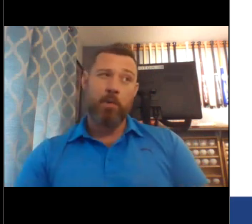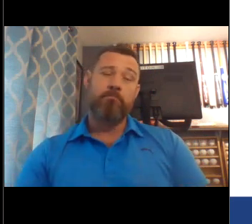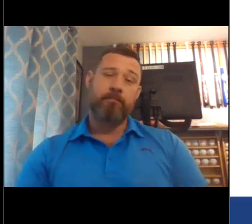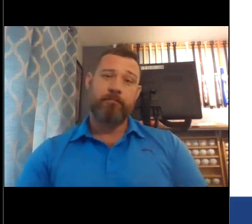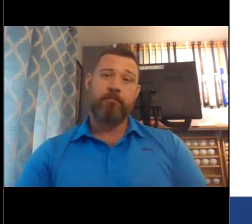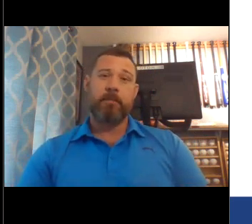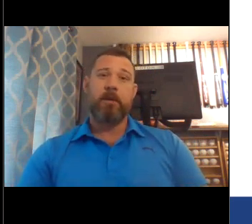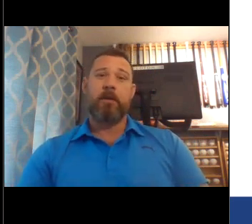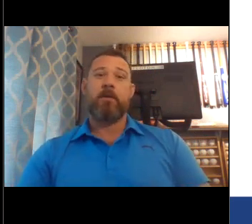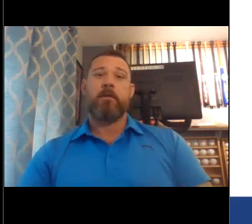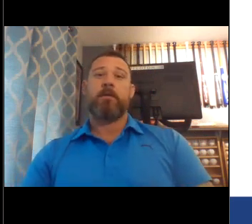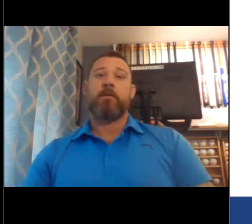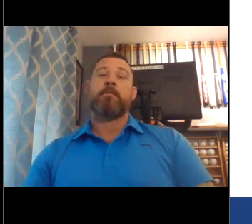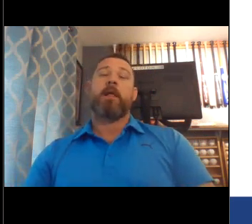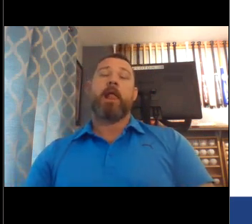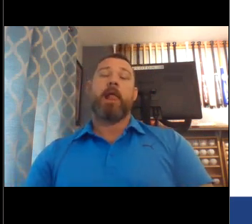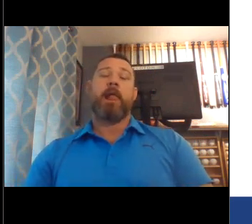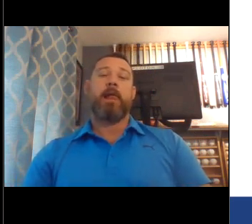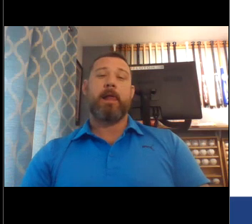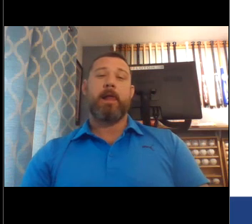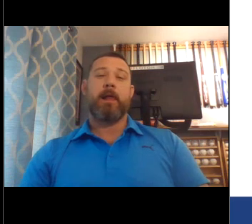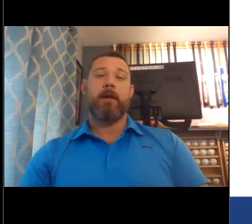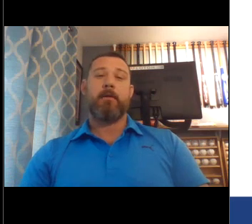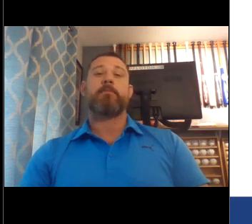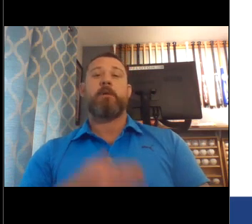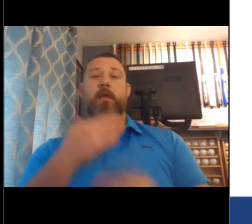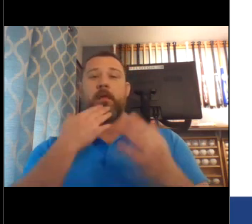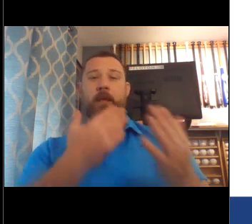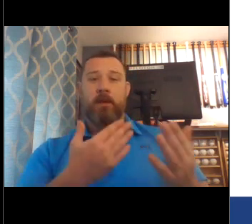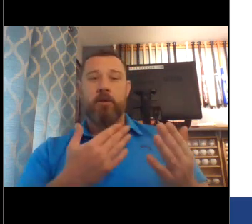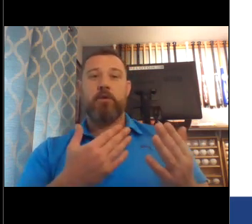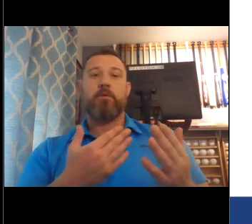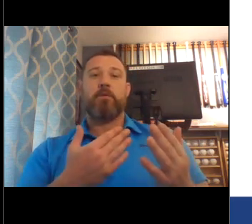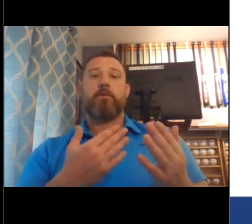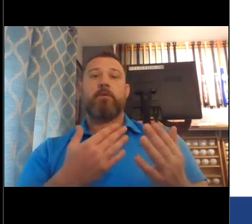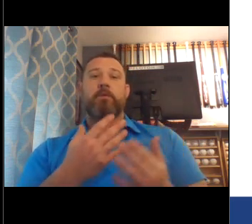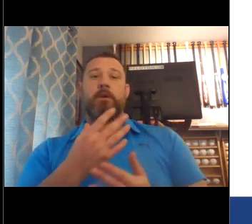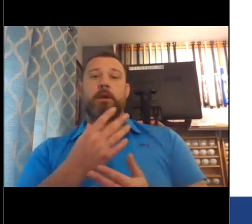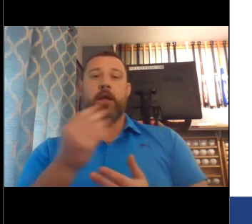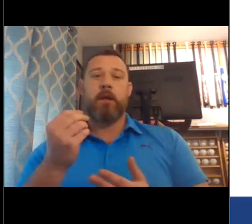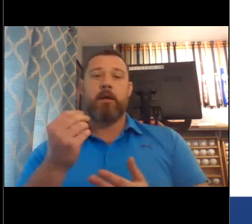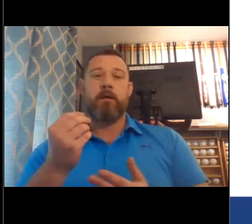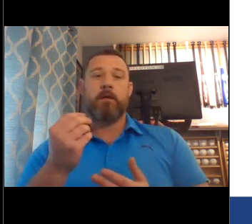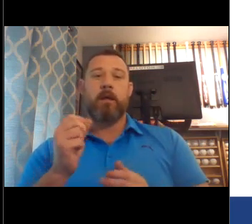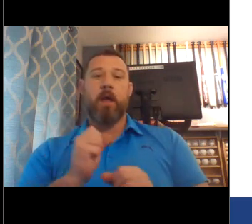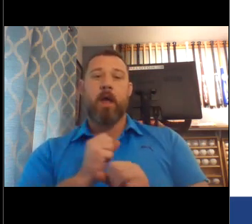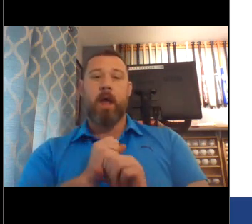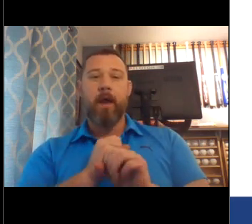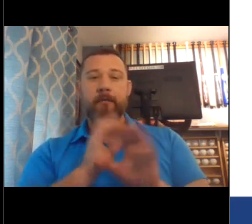mood before, you will be. Right. But thank you. And obviously, everybody knows I might be a little biased. I don't